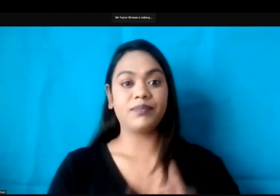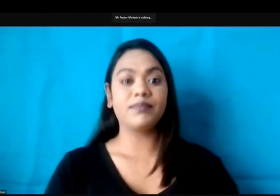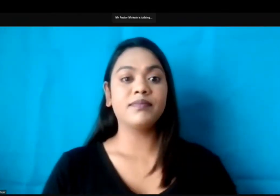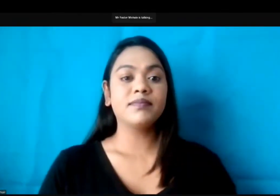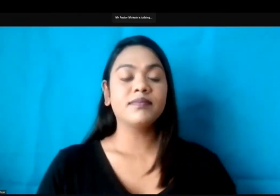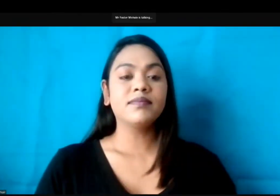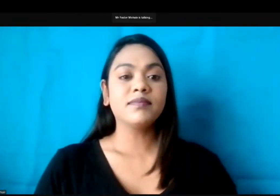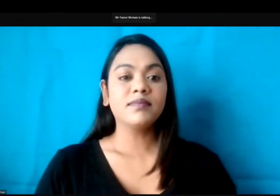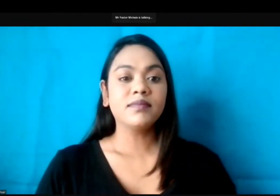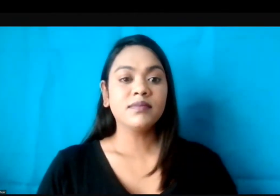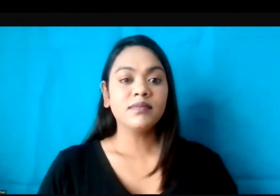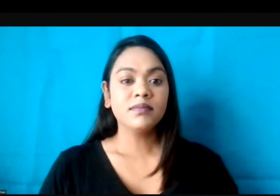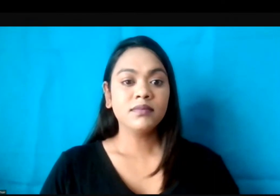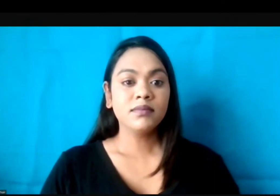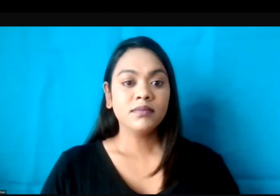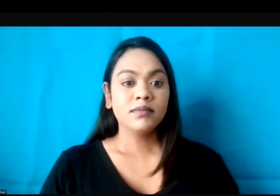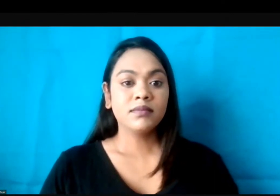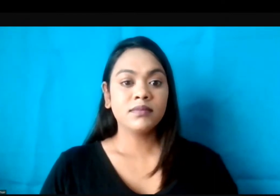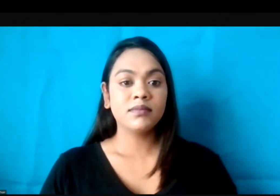me check.